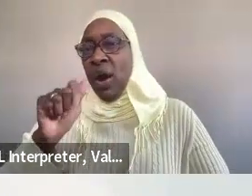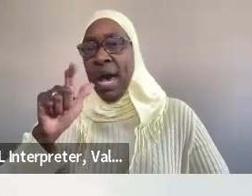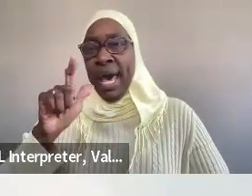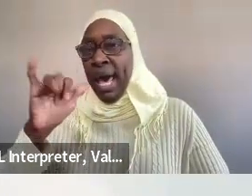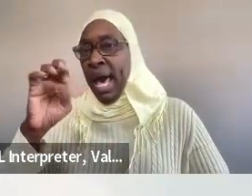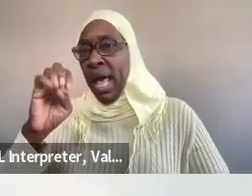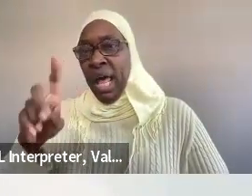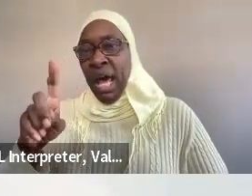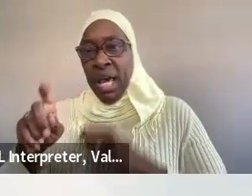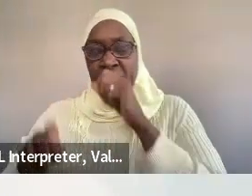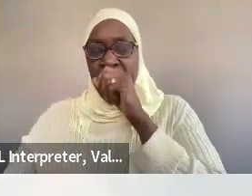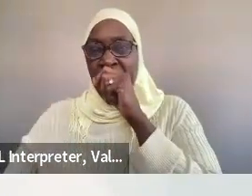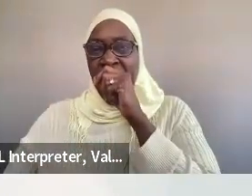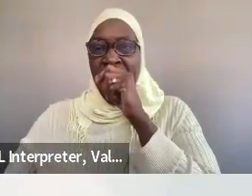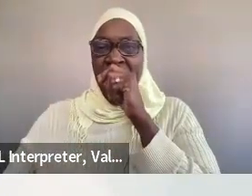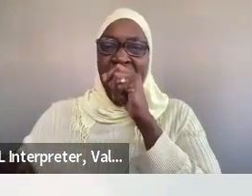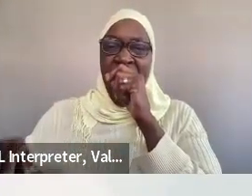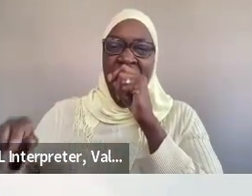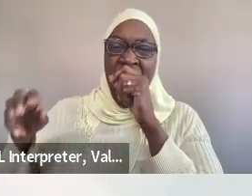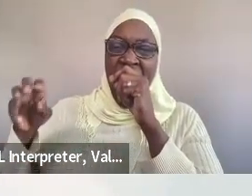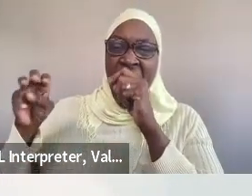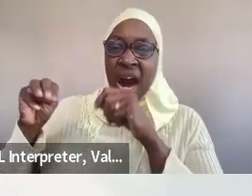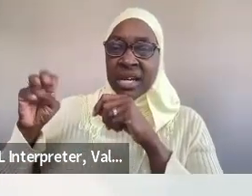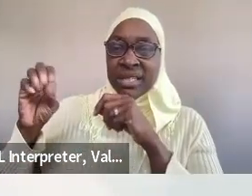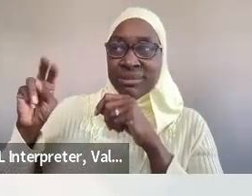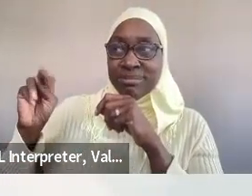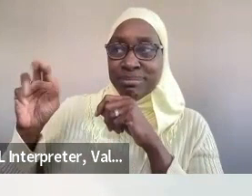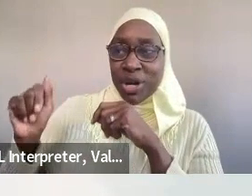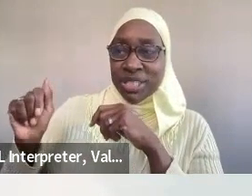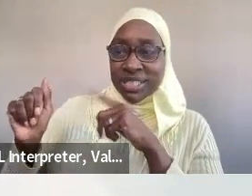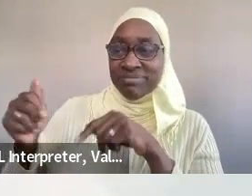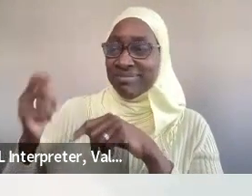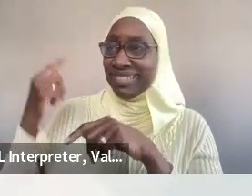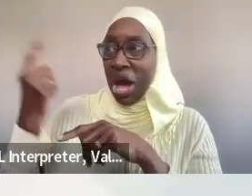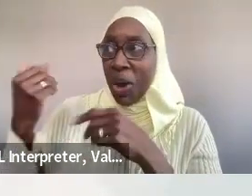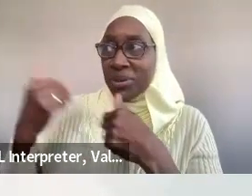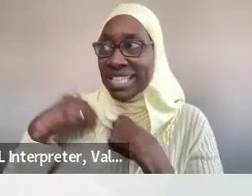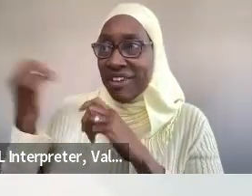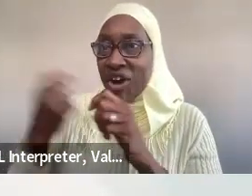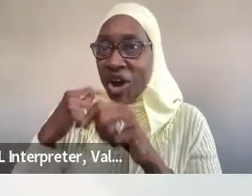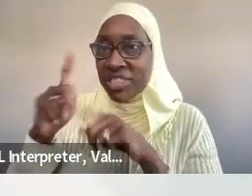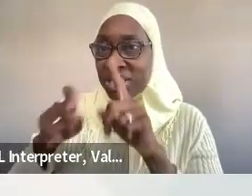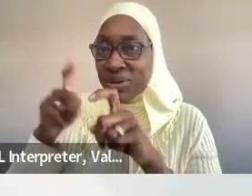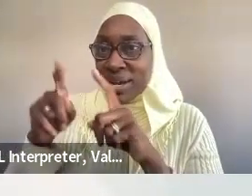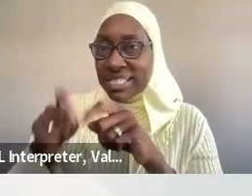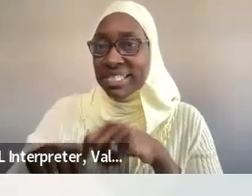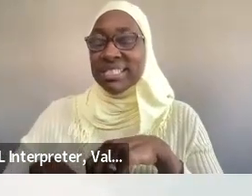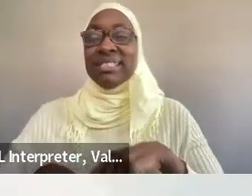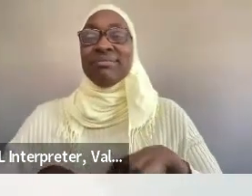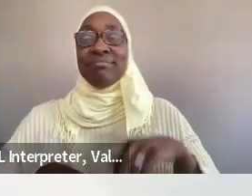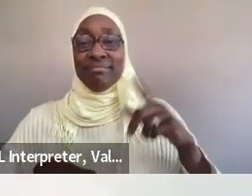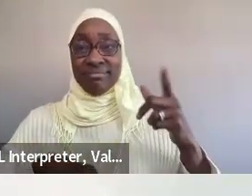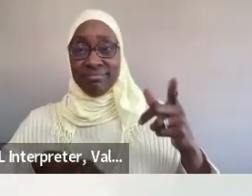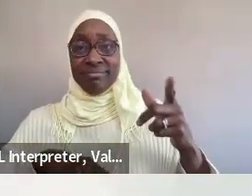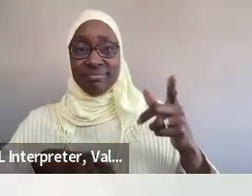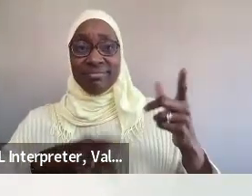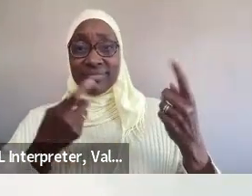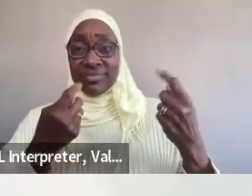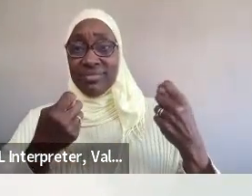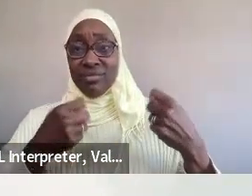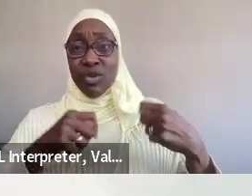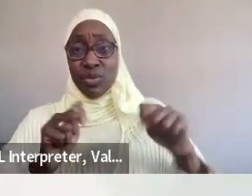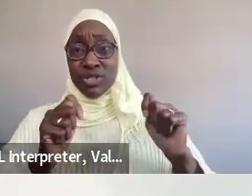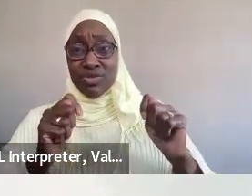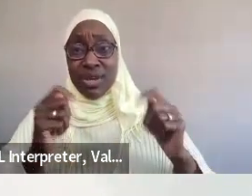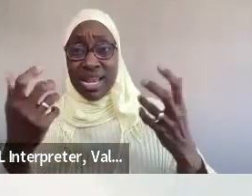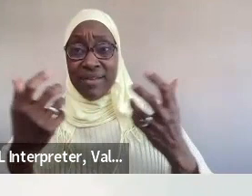questions. And trying to fit Mona into the way we do things, it doesn't work. You have to do